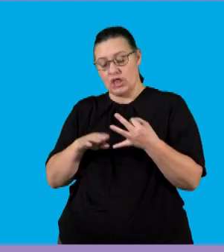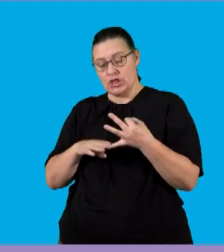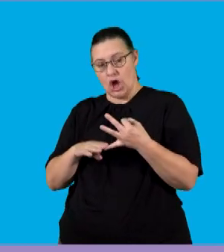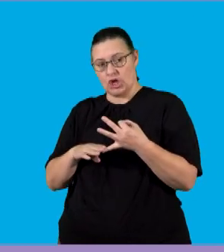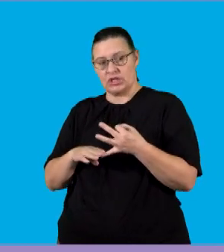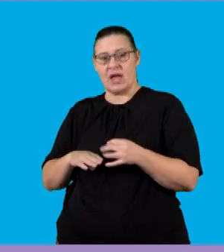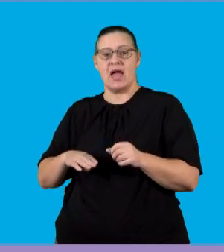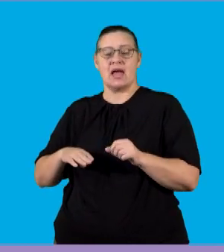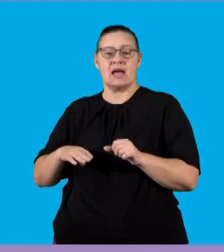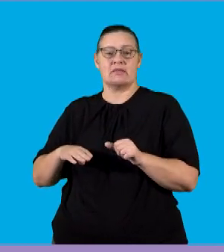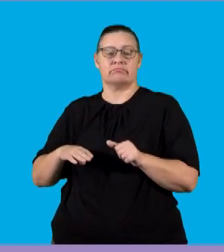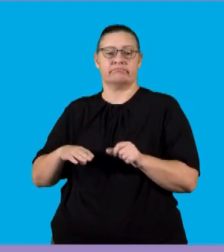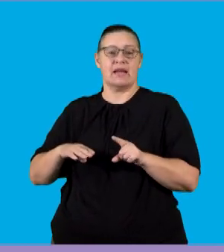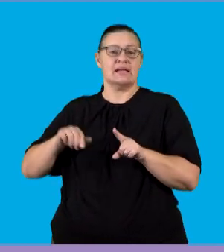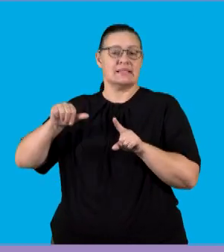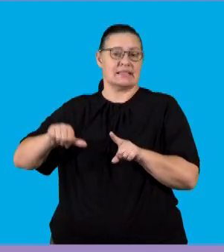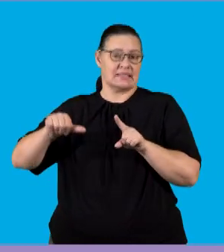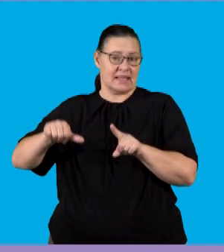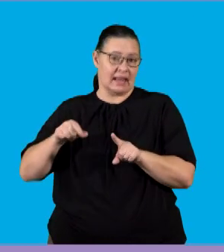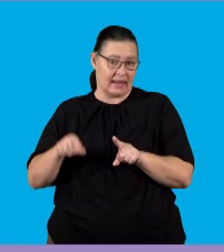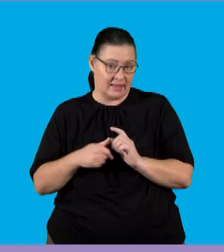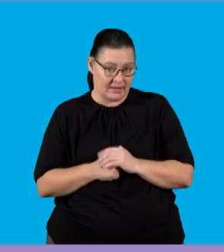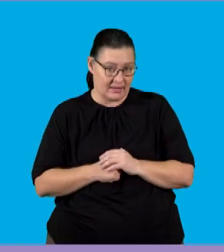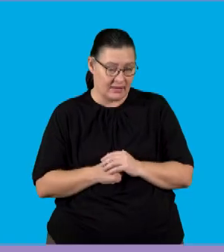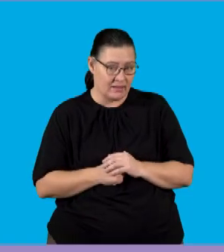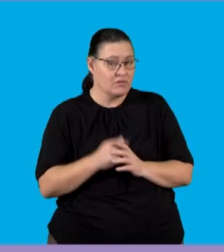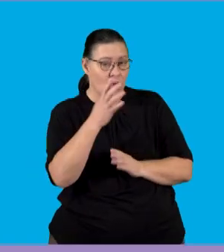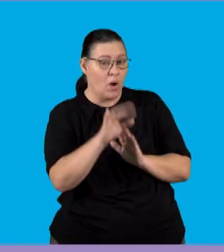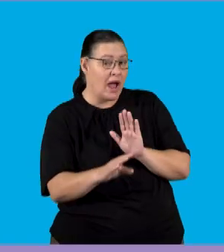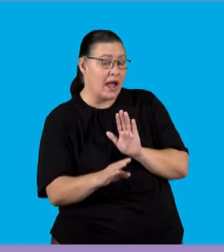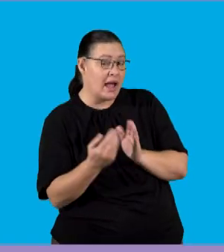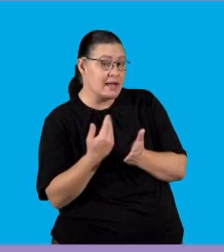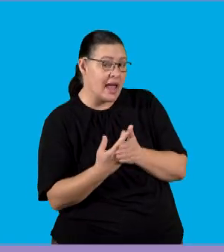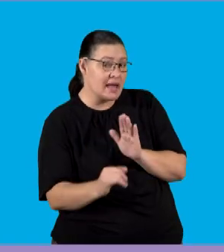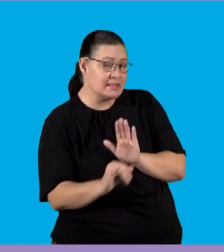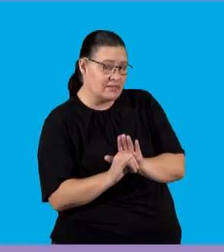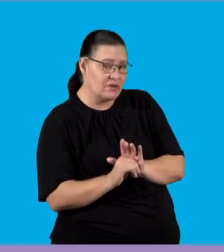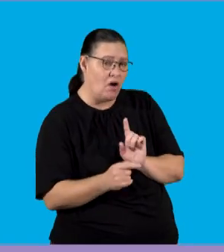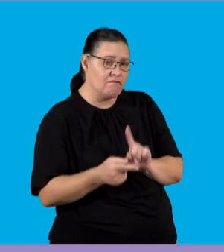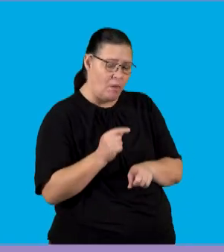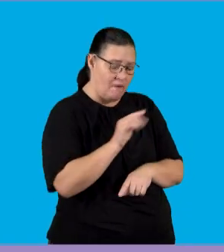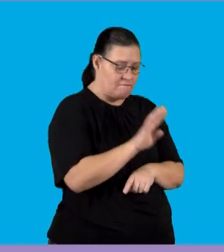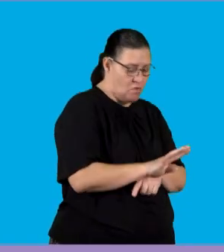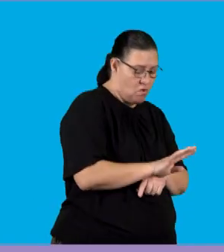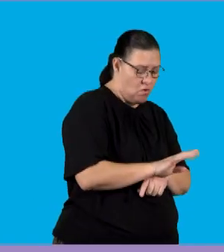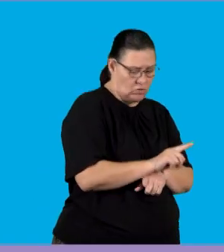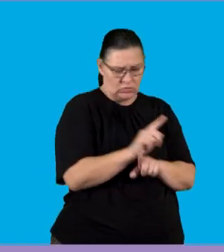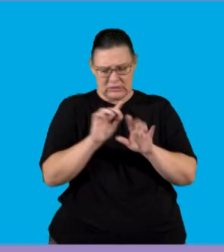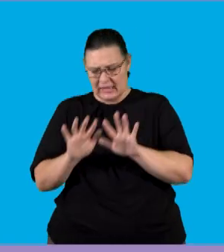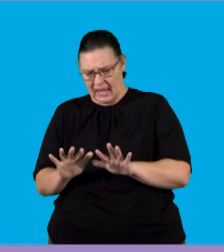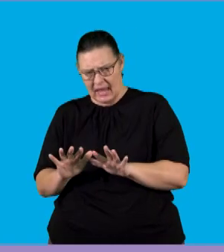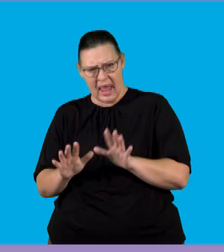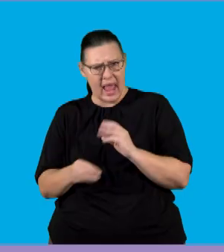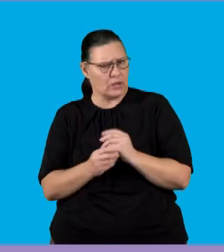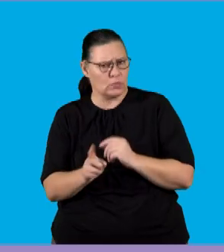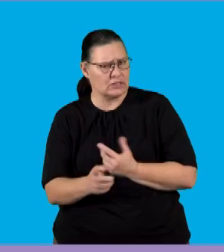number, and then we have a 16 for the third number. Can you identify how we move from the first number to the second